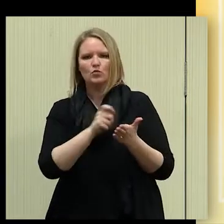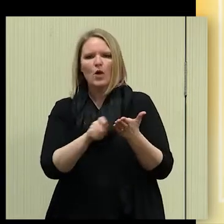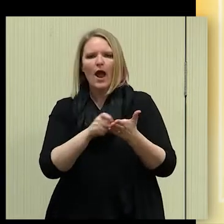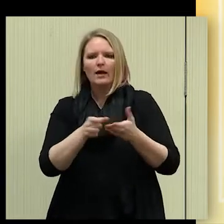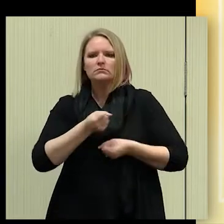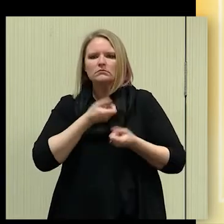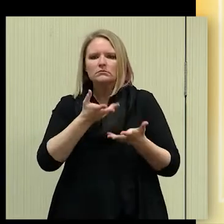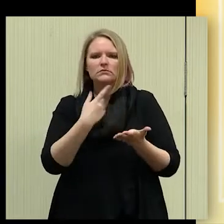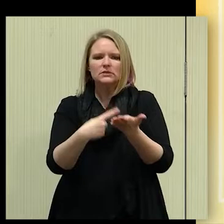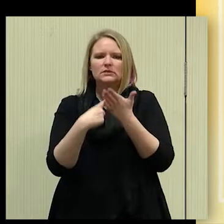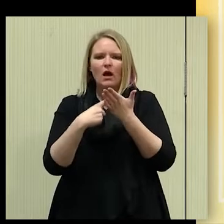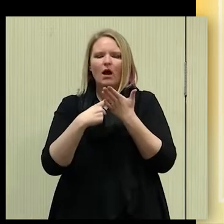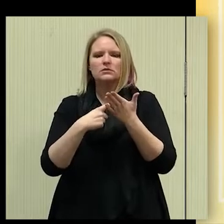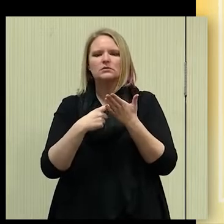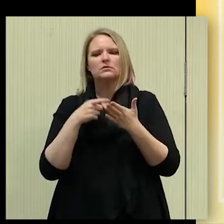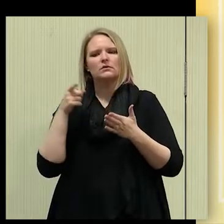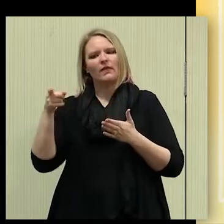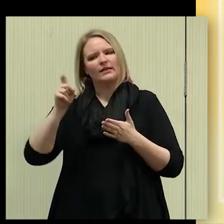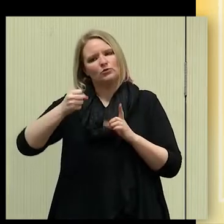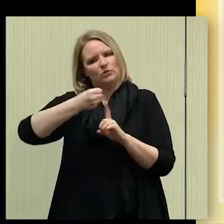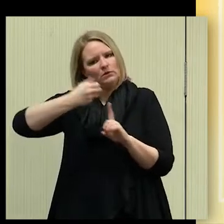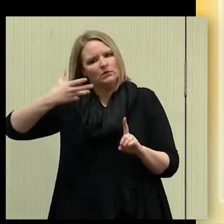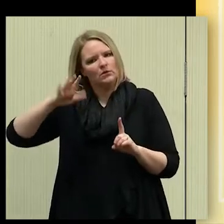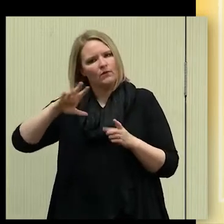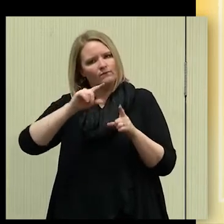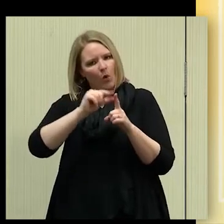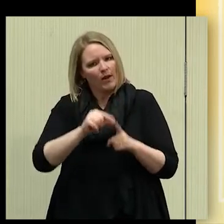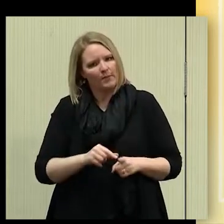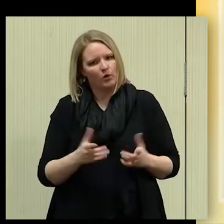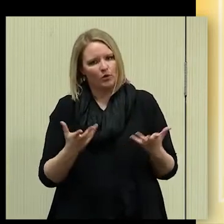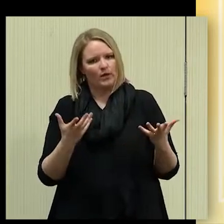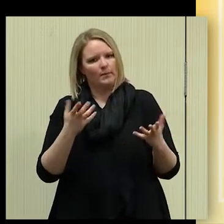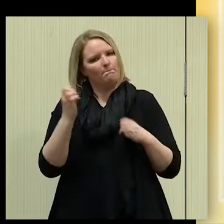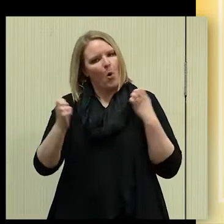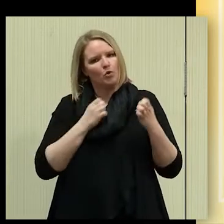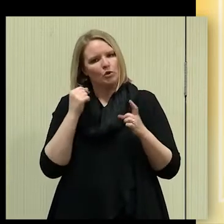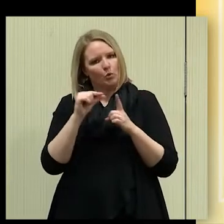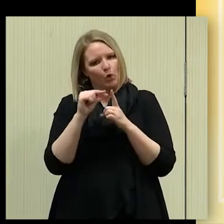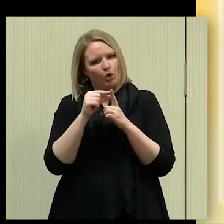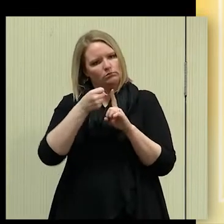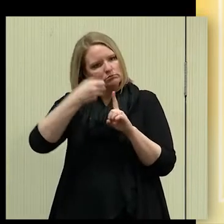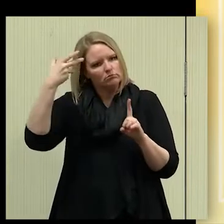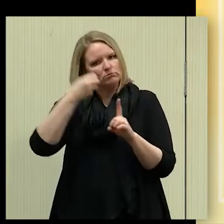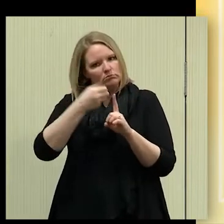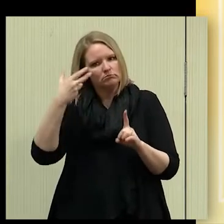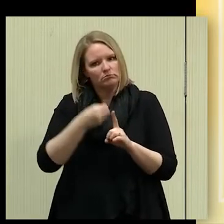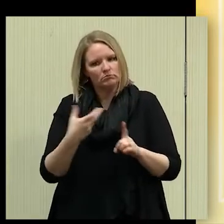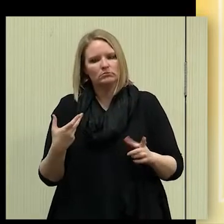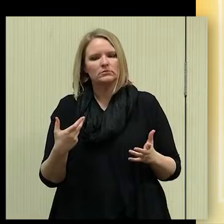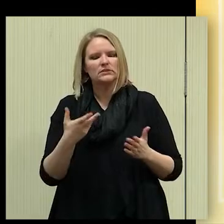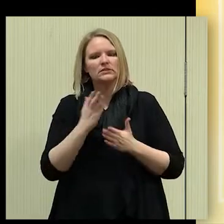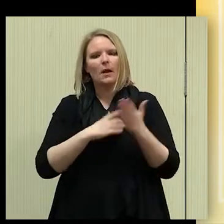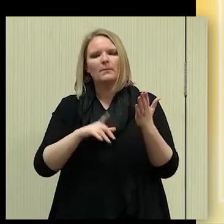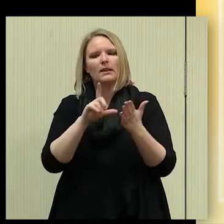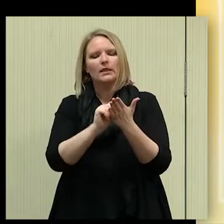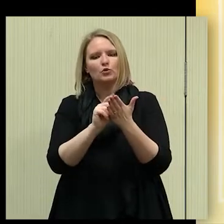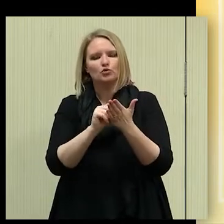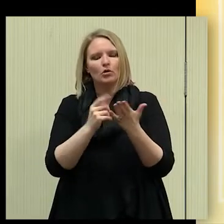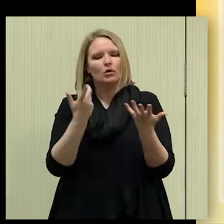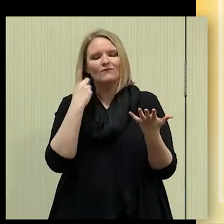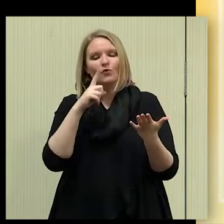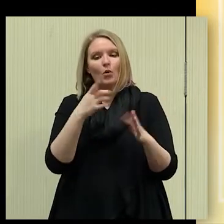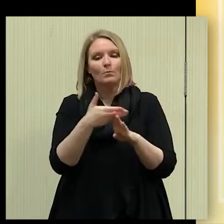Talk to me about it. Helping them expand their vocabulary of emotion words. There's some literature out there saying even